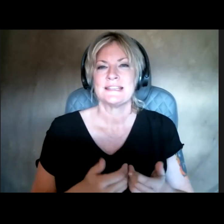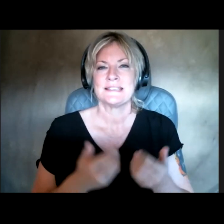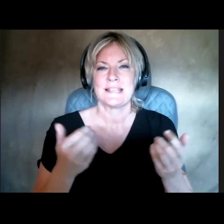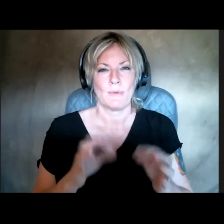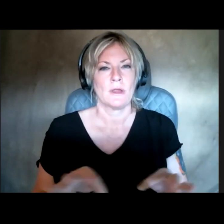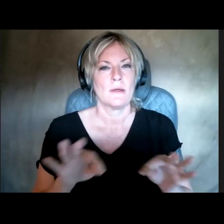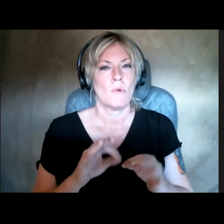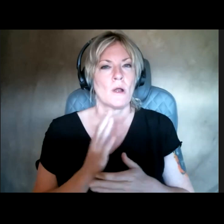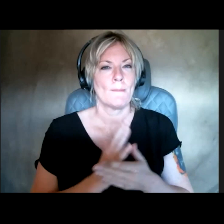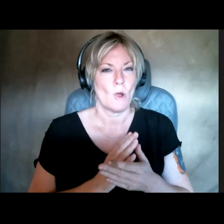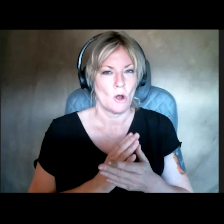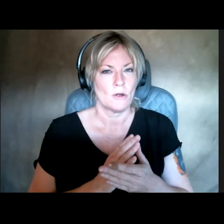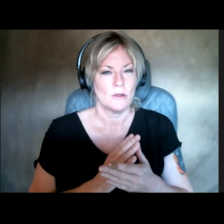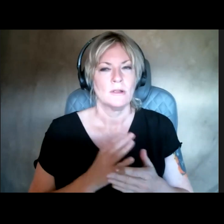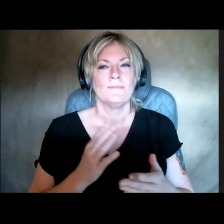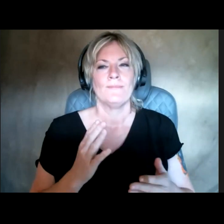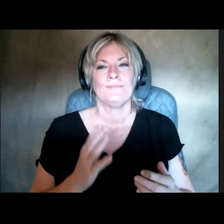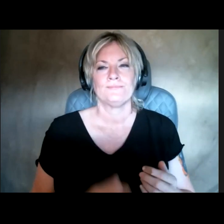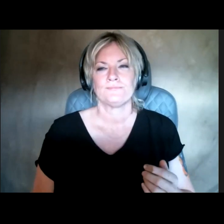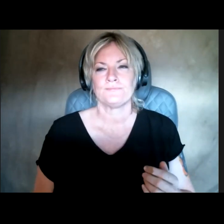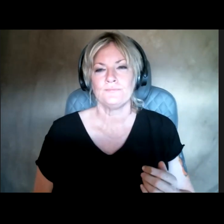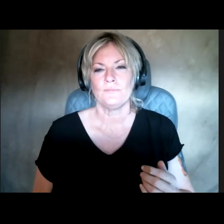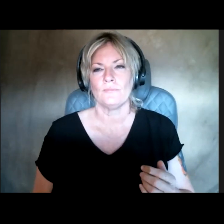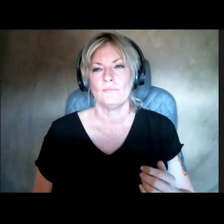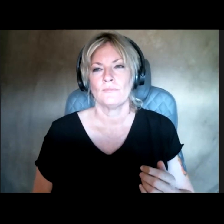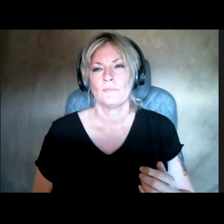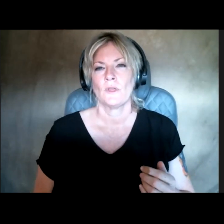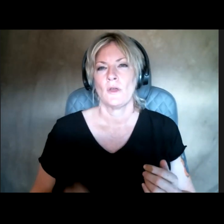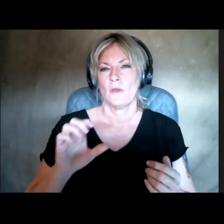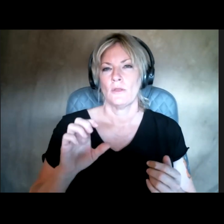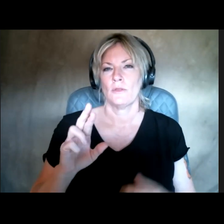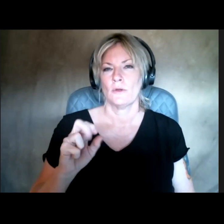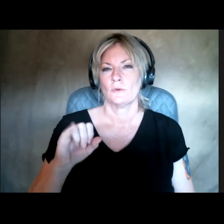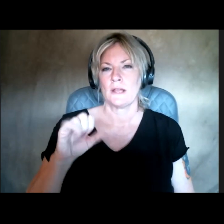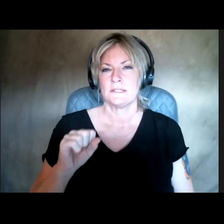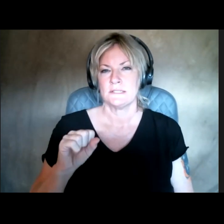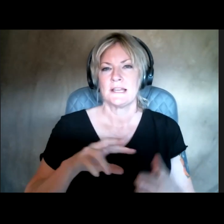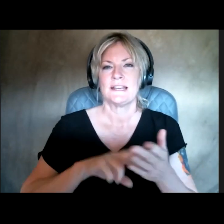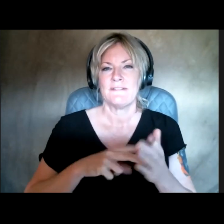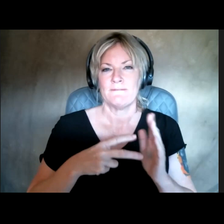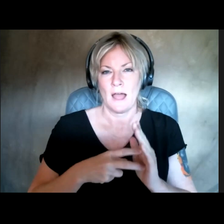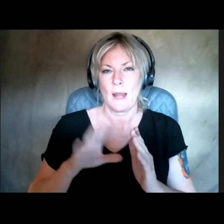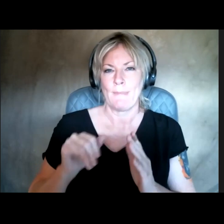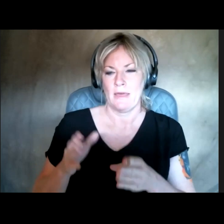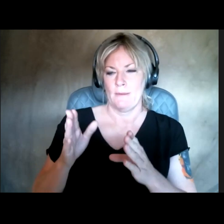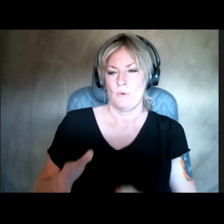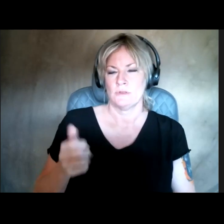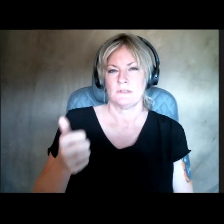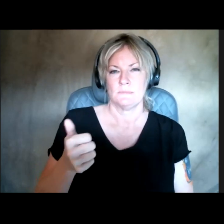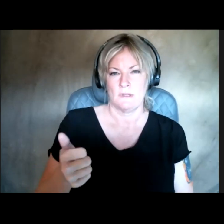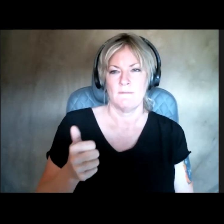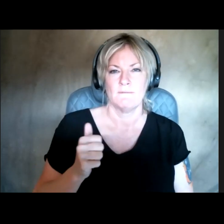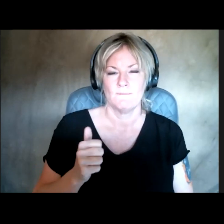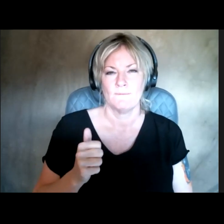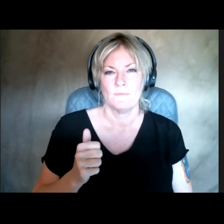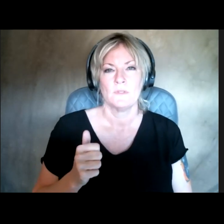element that is fleshed out there, and that is that the crisis is defined by the individual.